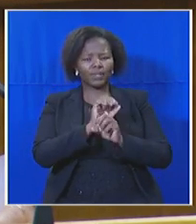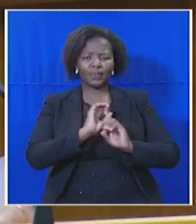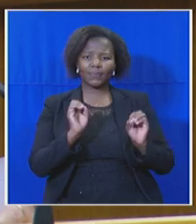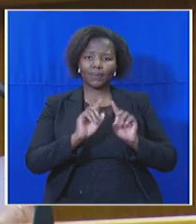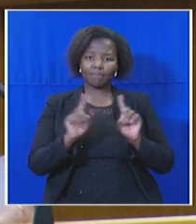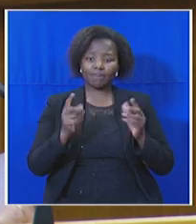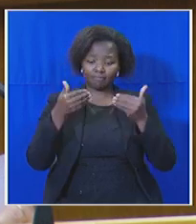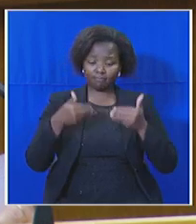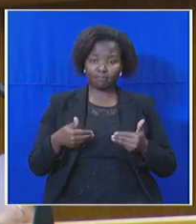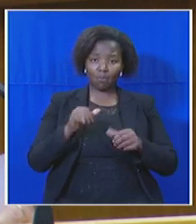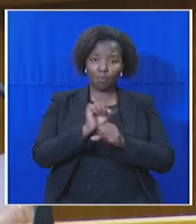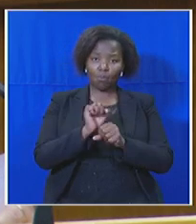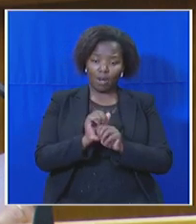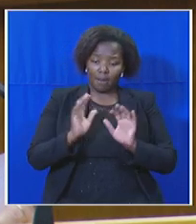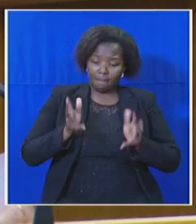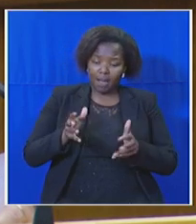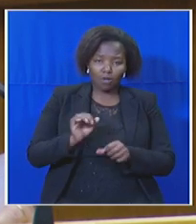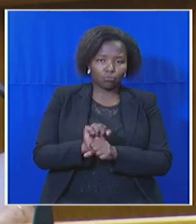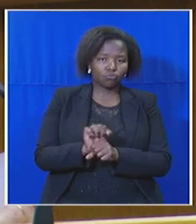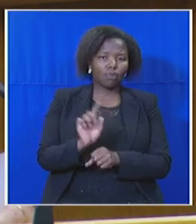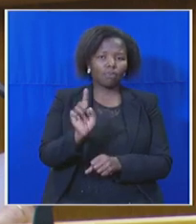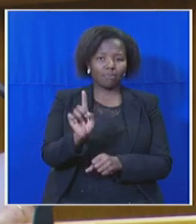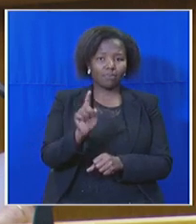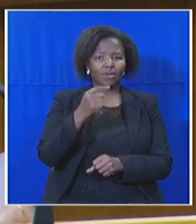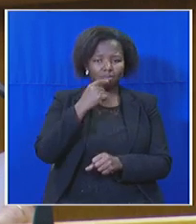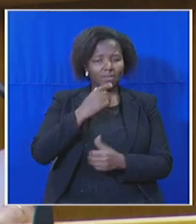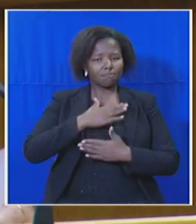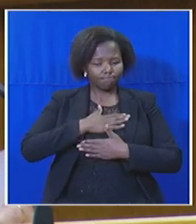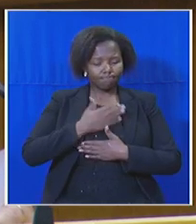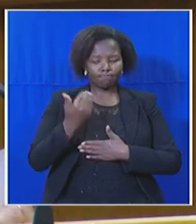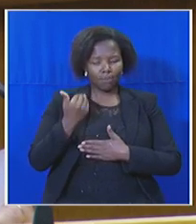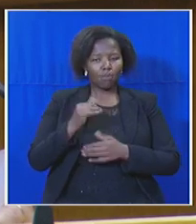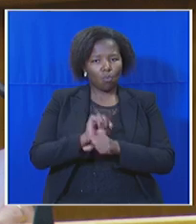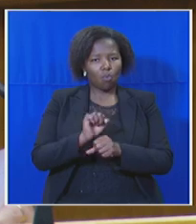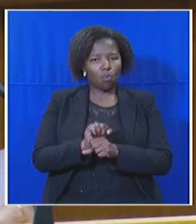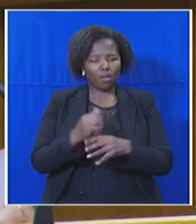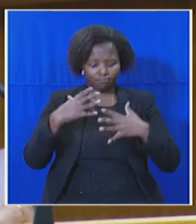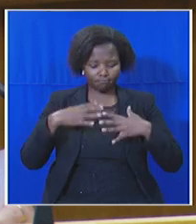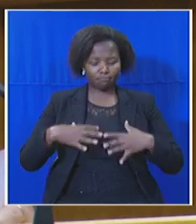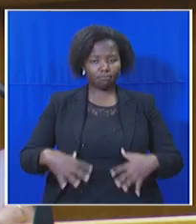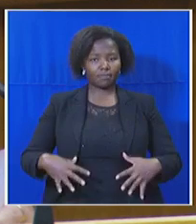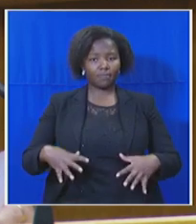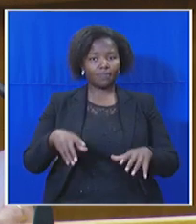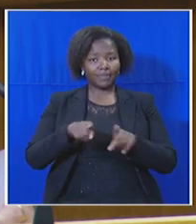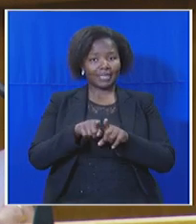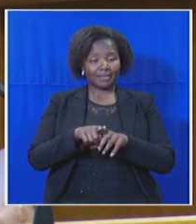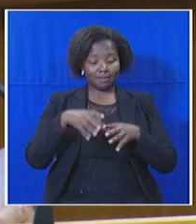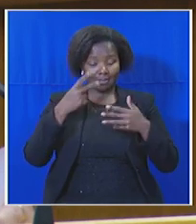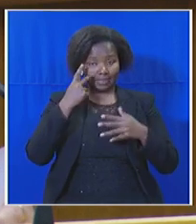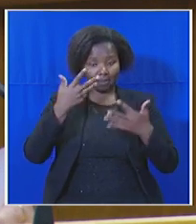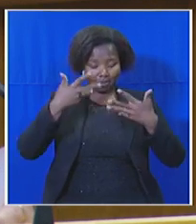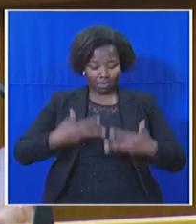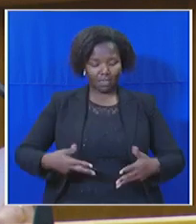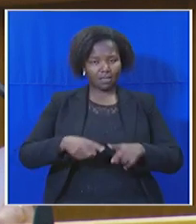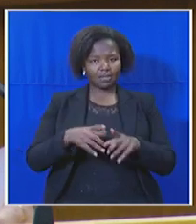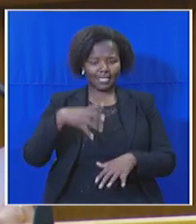officer was not just a job for them, it's what they were. Police wear their uniform on the inside as well as on the outside, and they